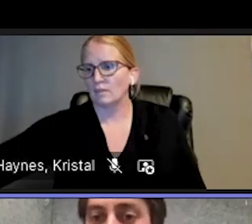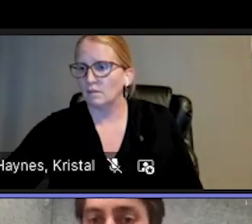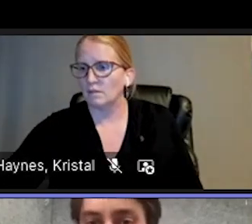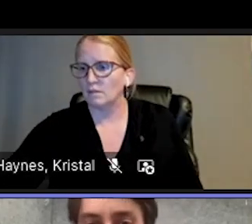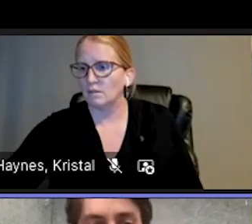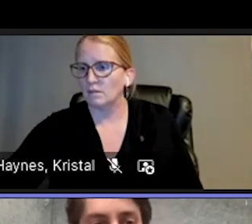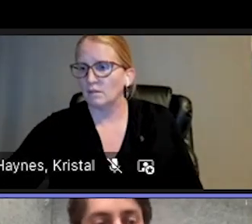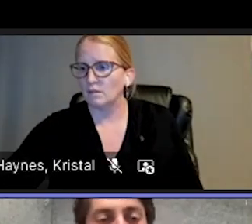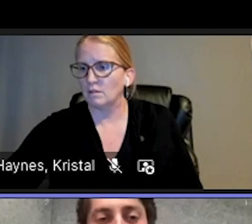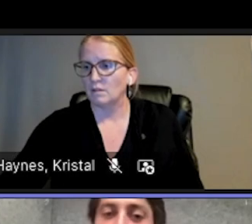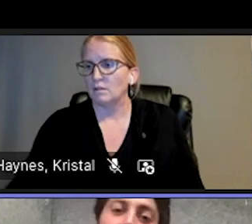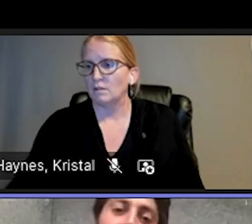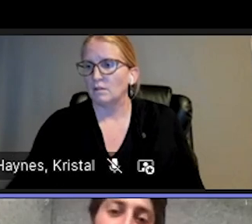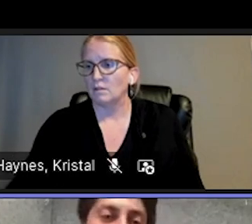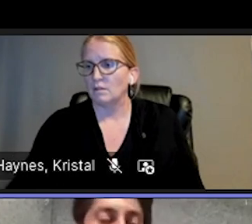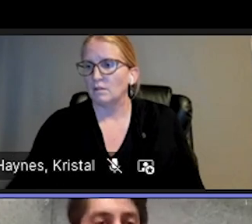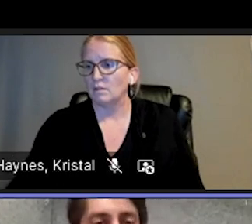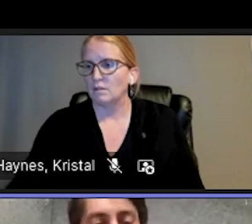is